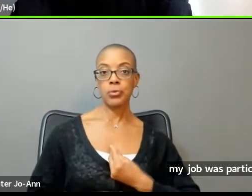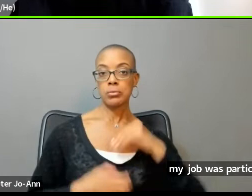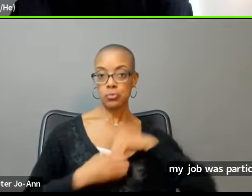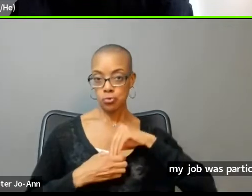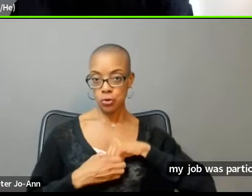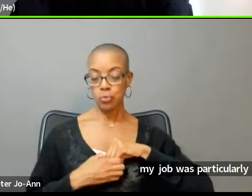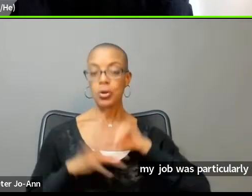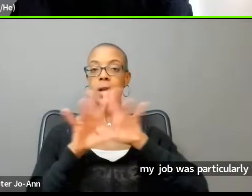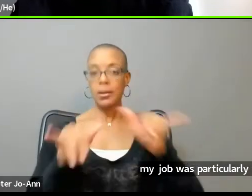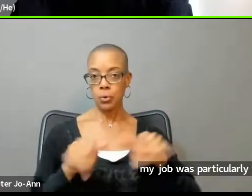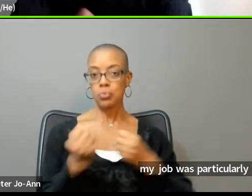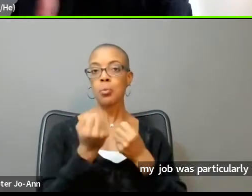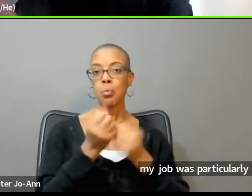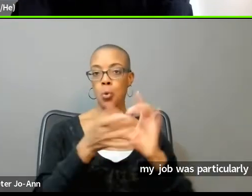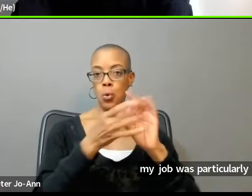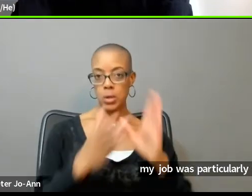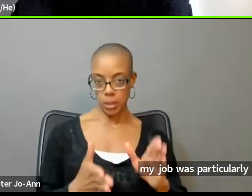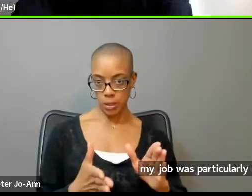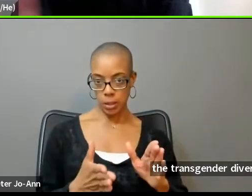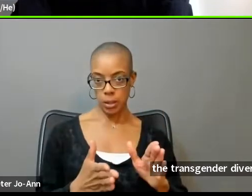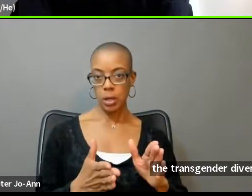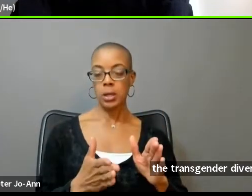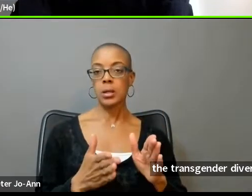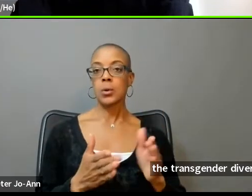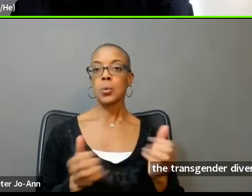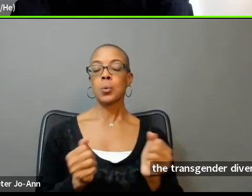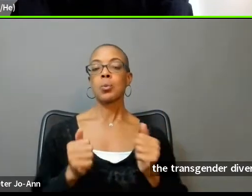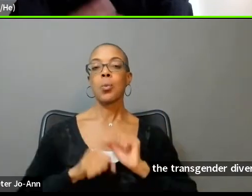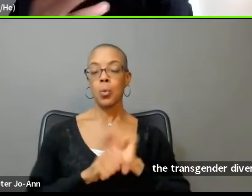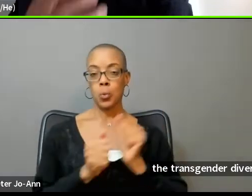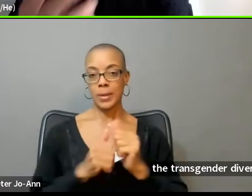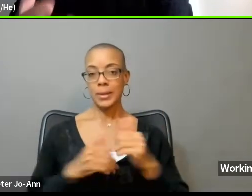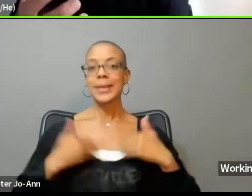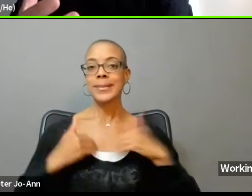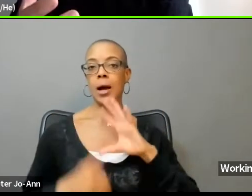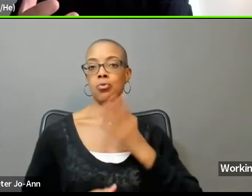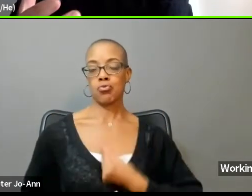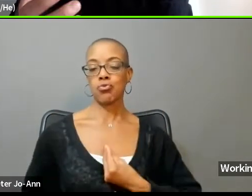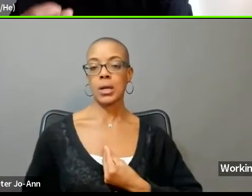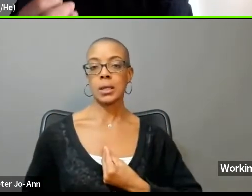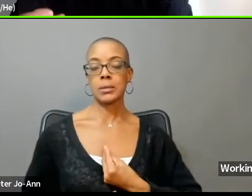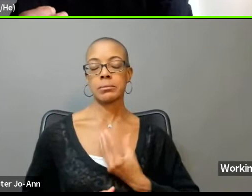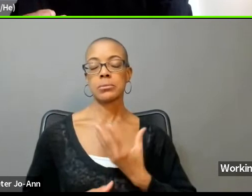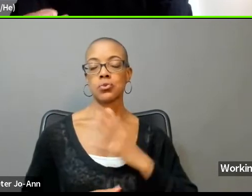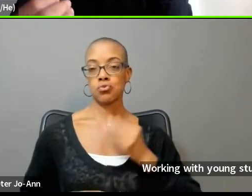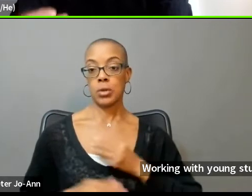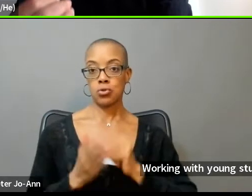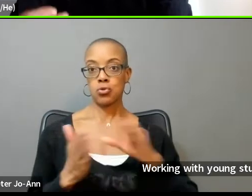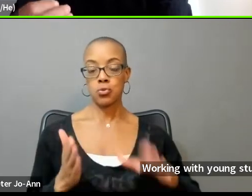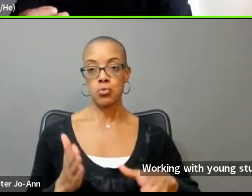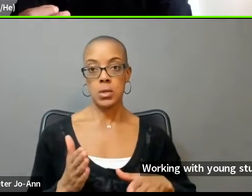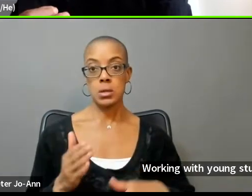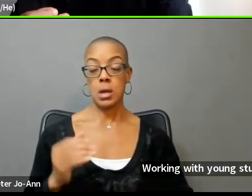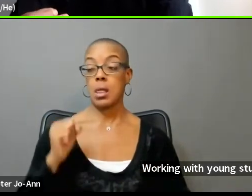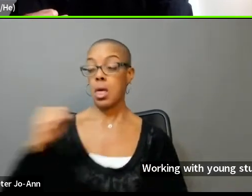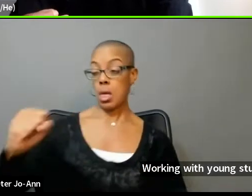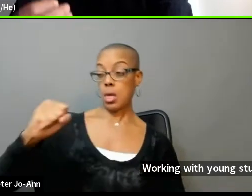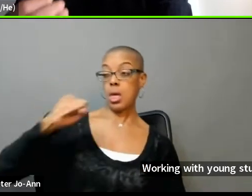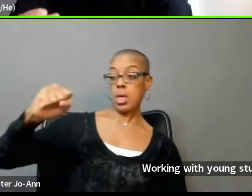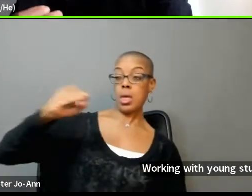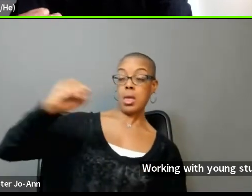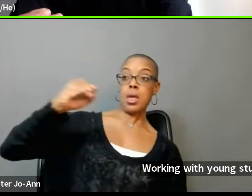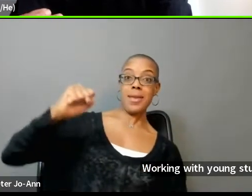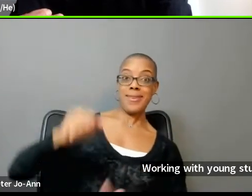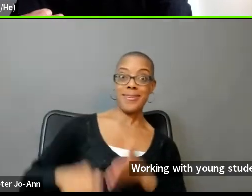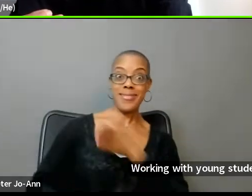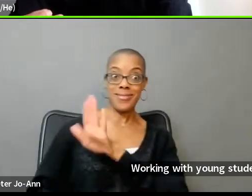coordinator, working with young trans students. And the pushback that was there, particularly